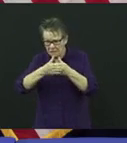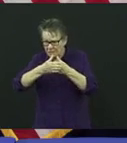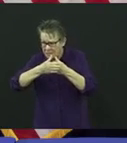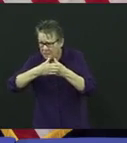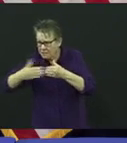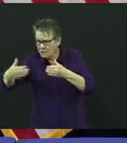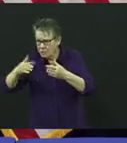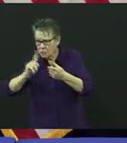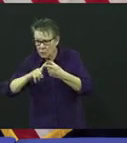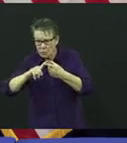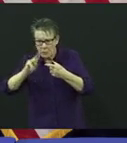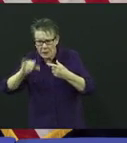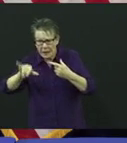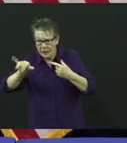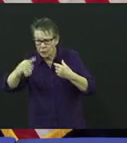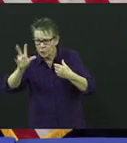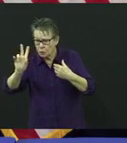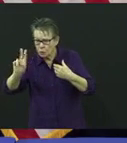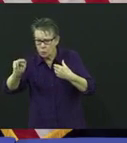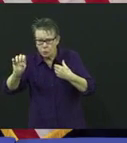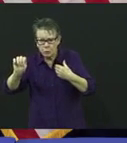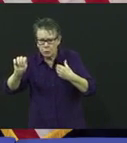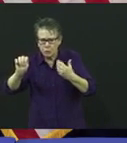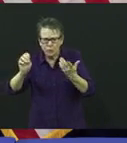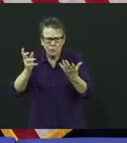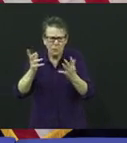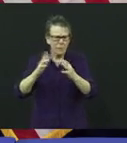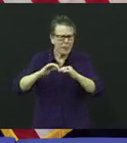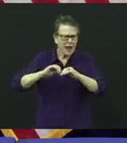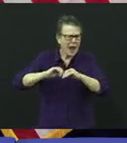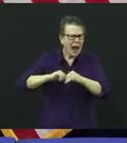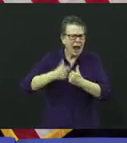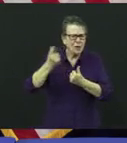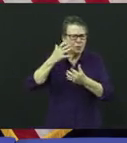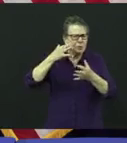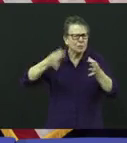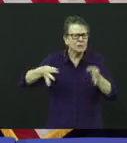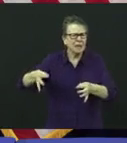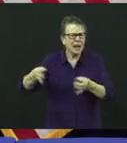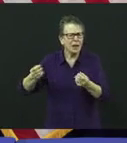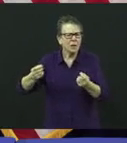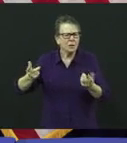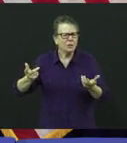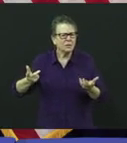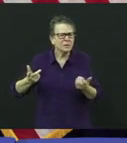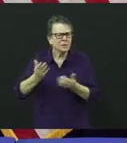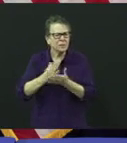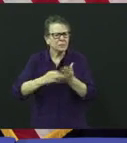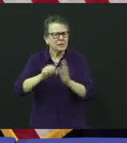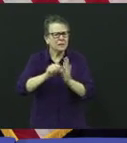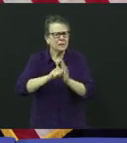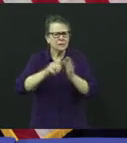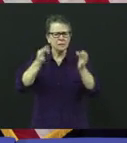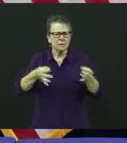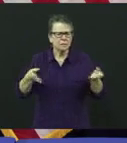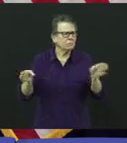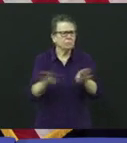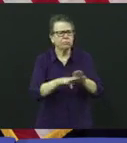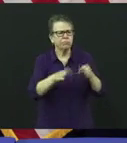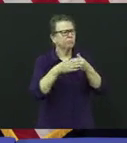you're looking at to make that decision? As you know, a few states have made that decision. Second question is, you